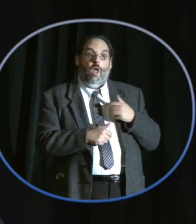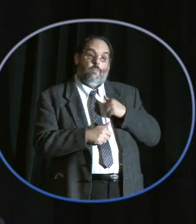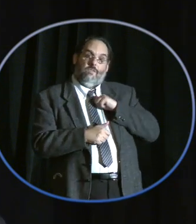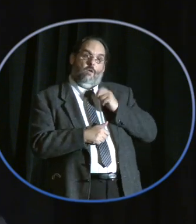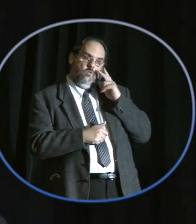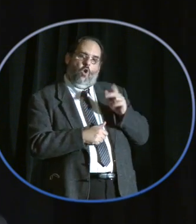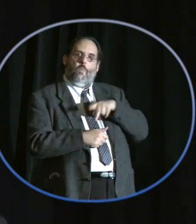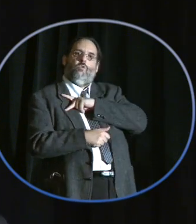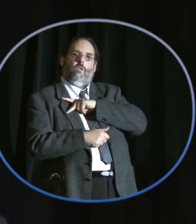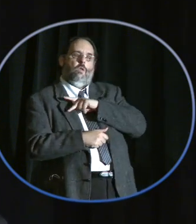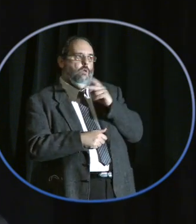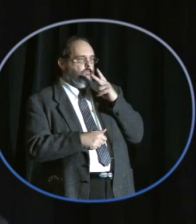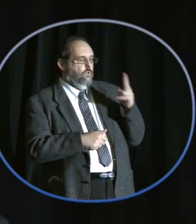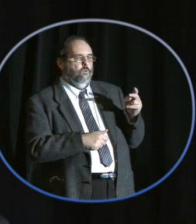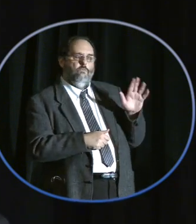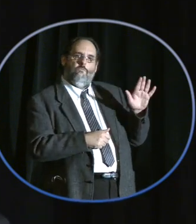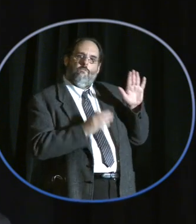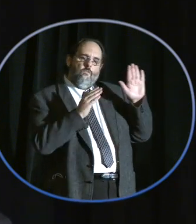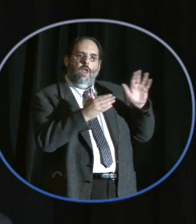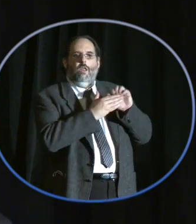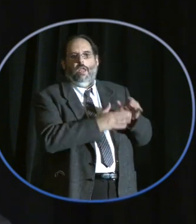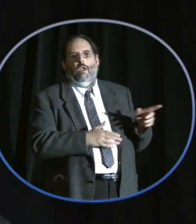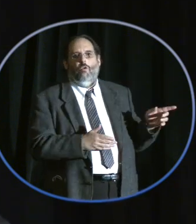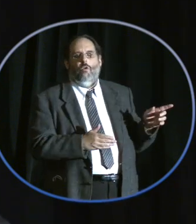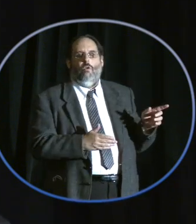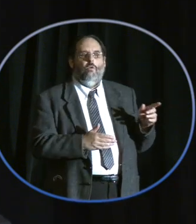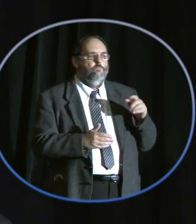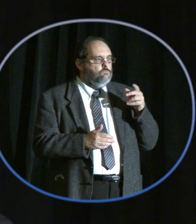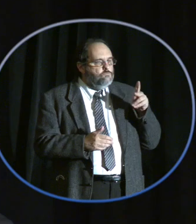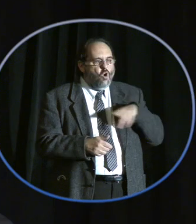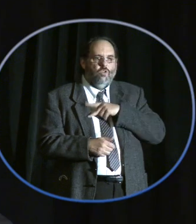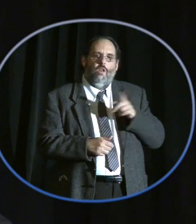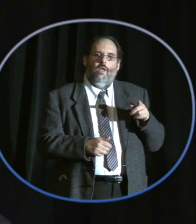the leadership of Dr. Wilson going